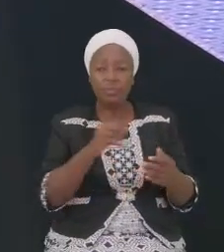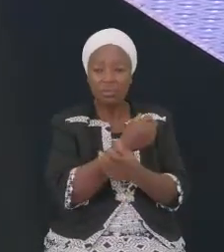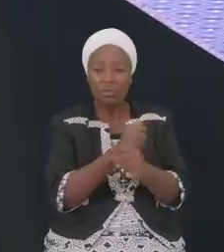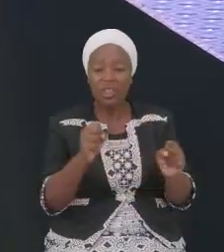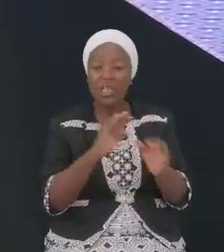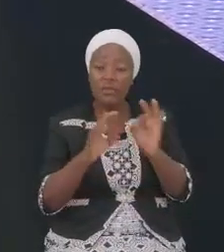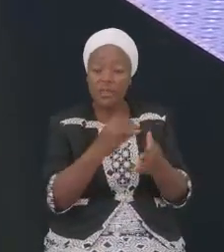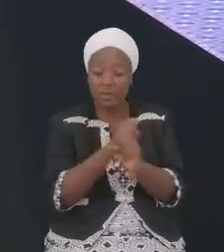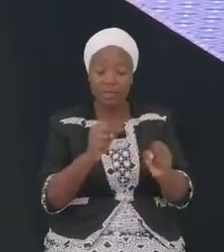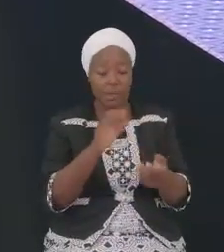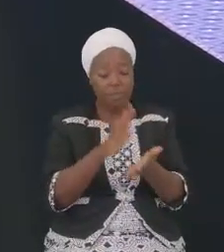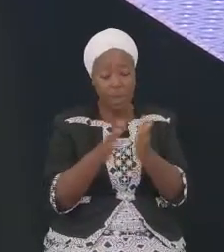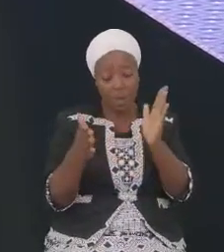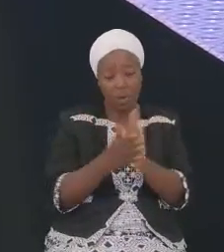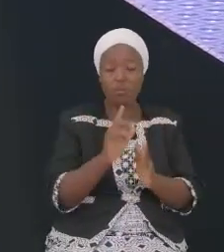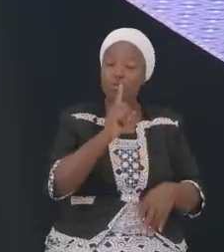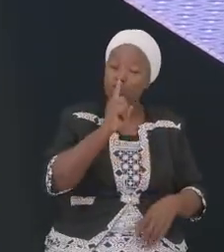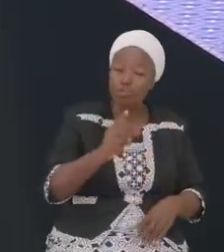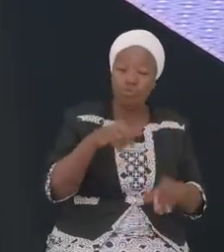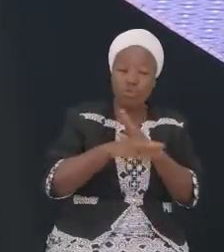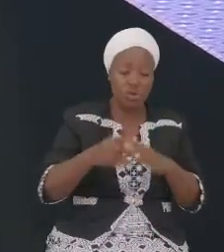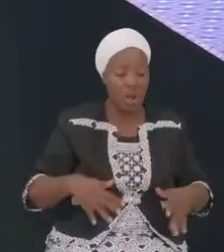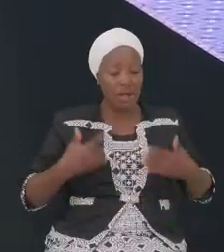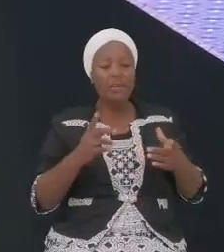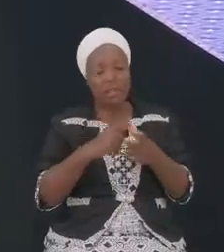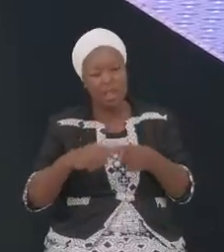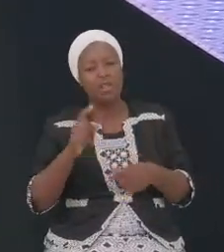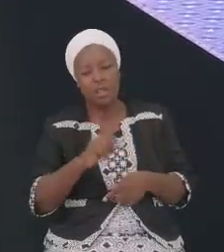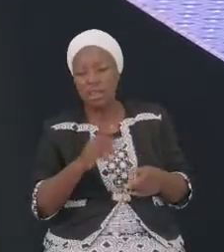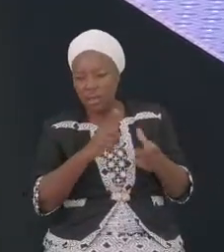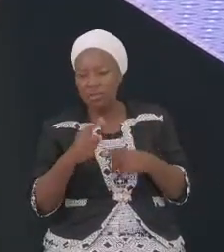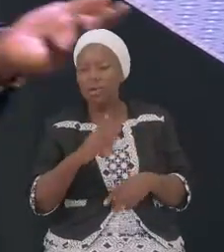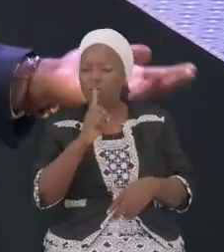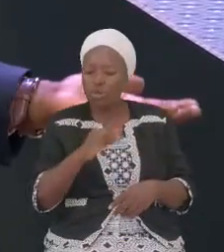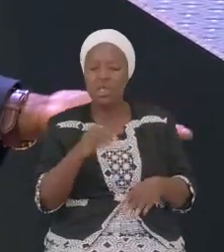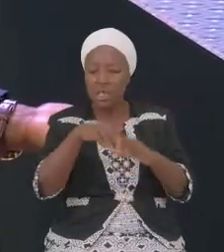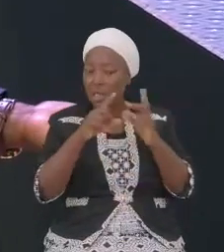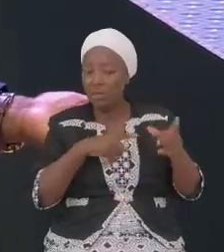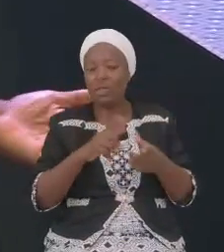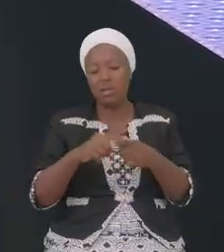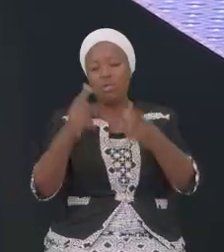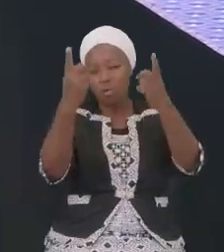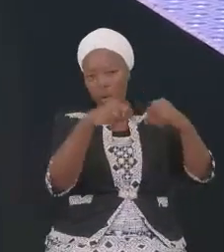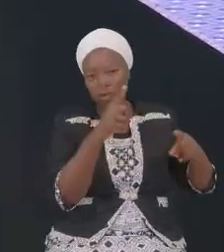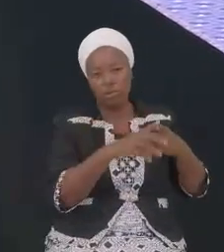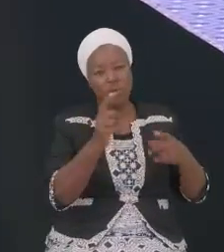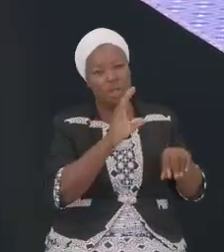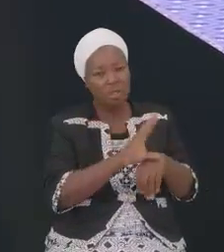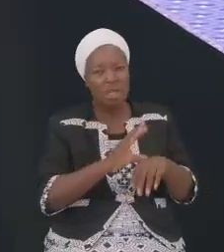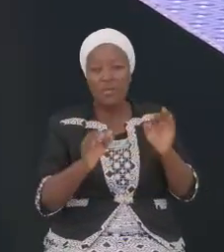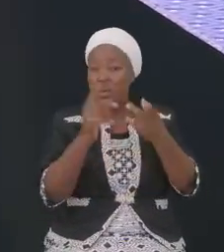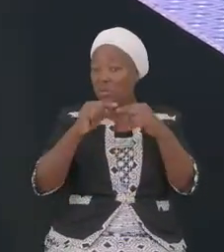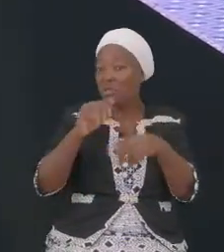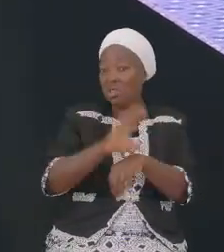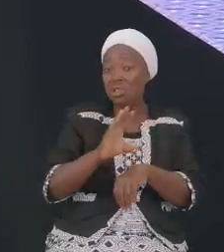your life. Only then, after they are really in the Lord, do they come to the church. If they come to the